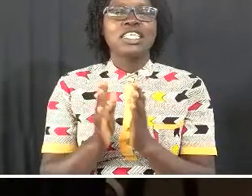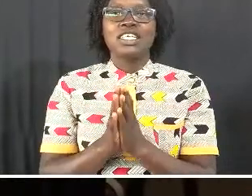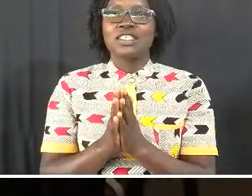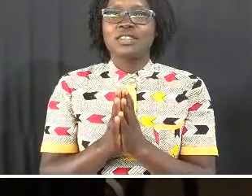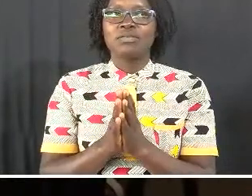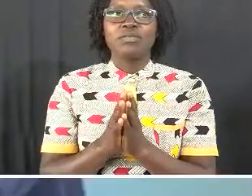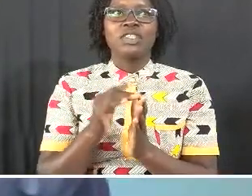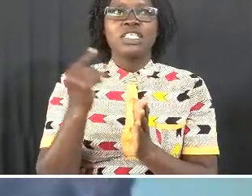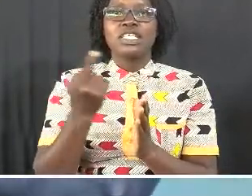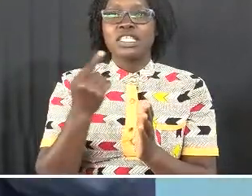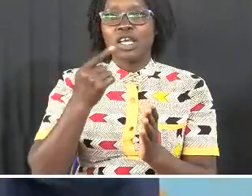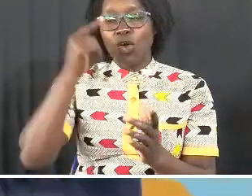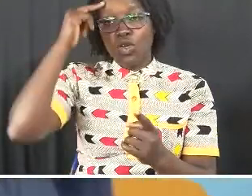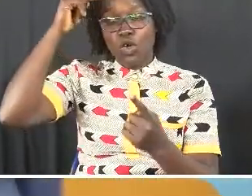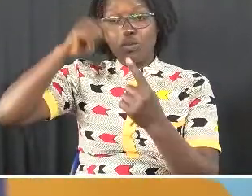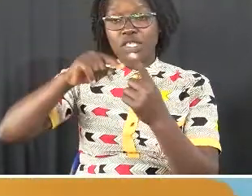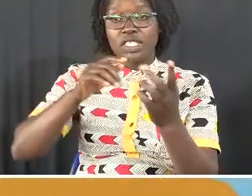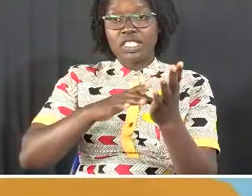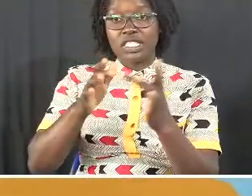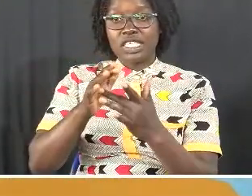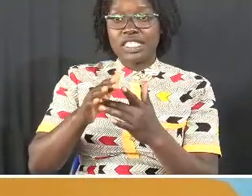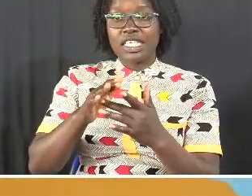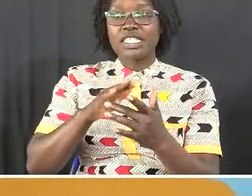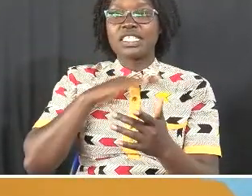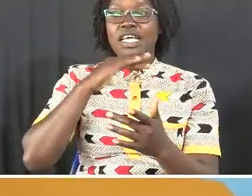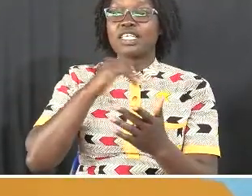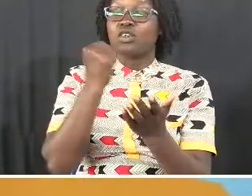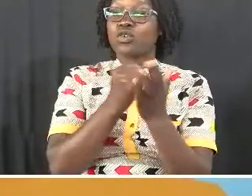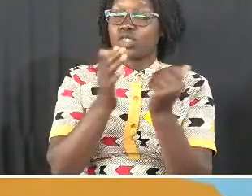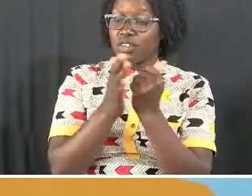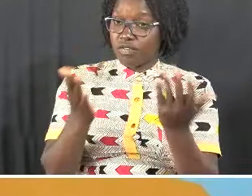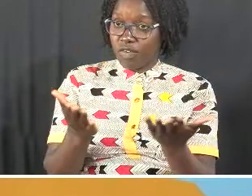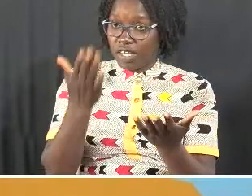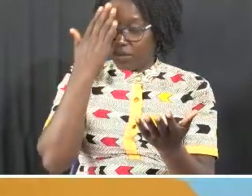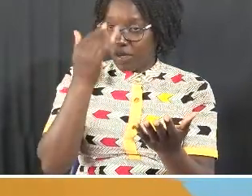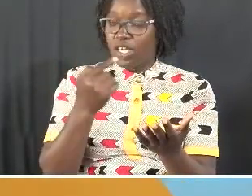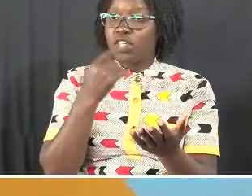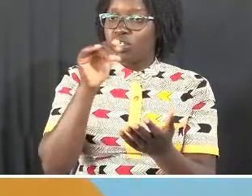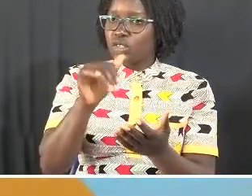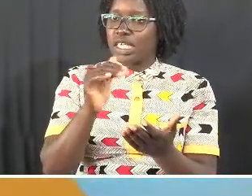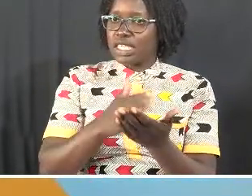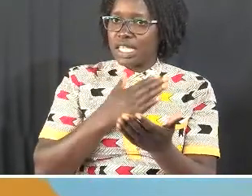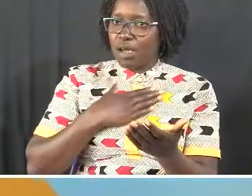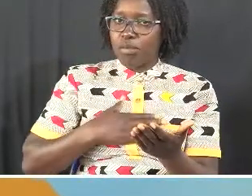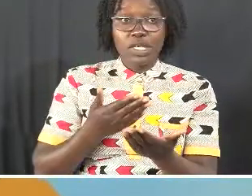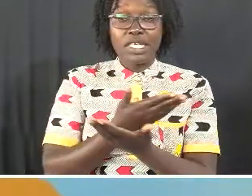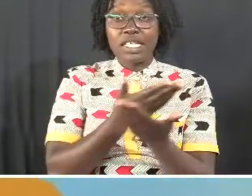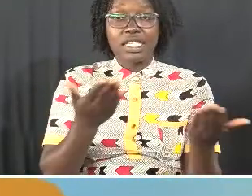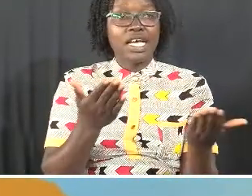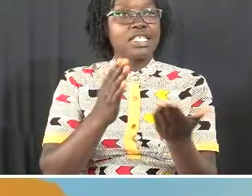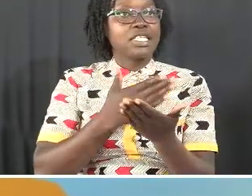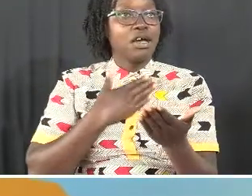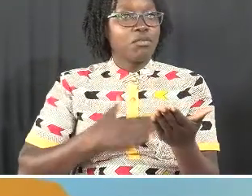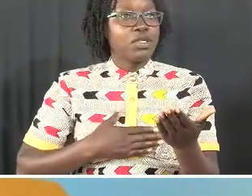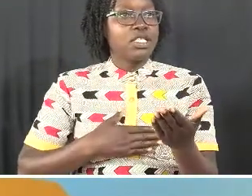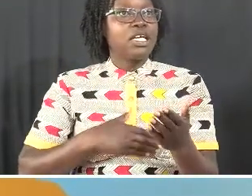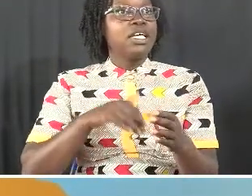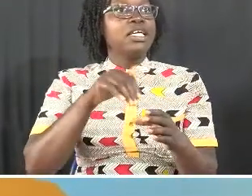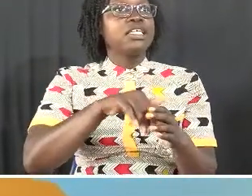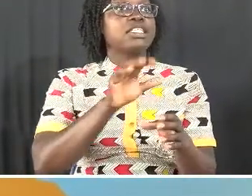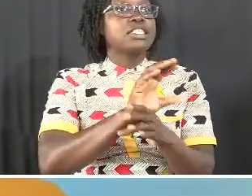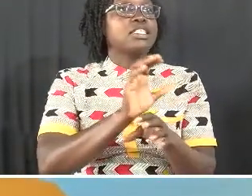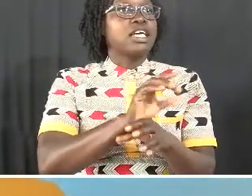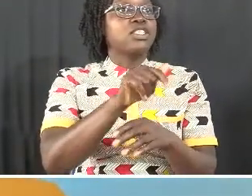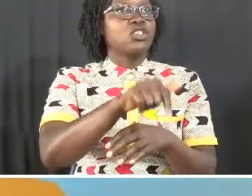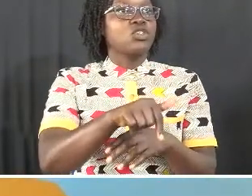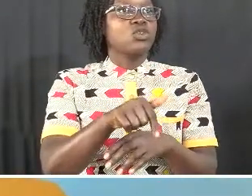The only objective why Jesus Christ was crucified is that so somebody here, somebody in this church